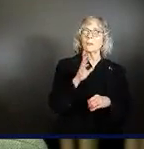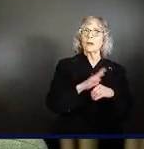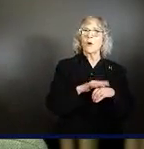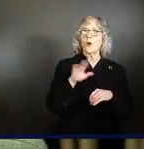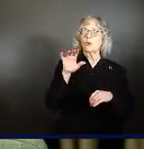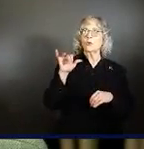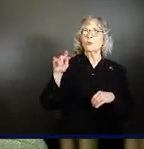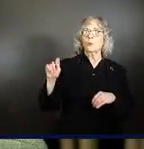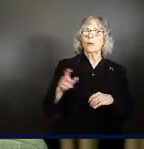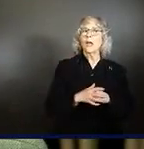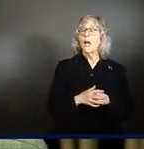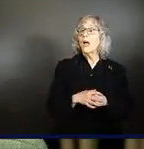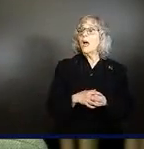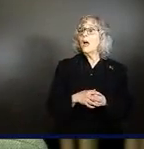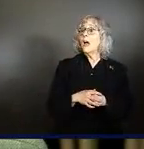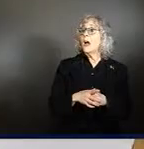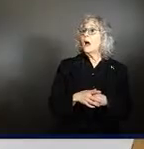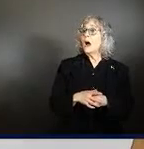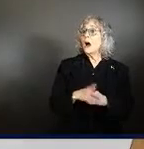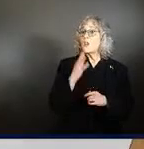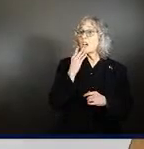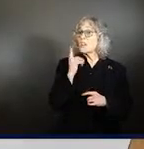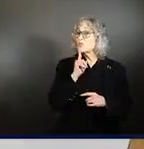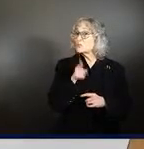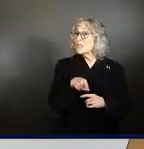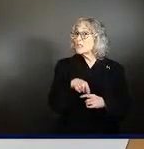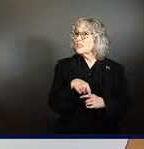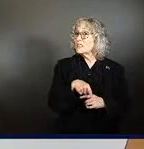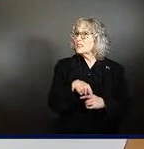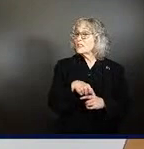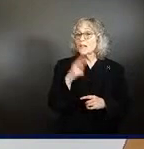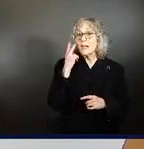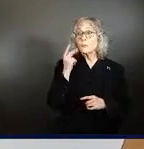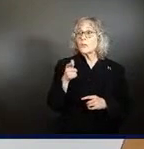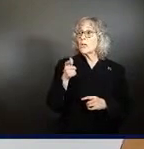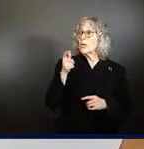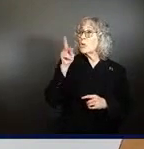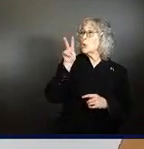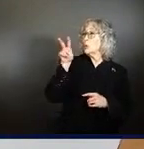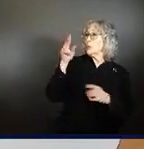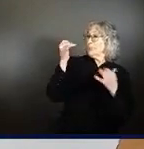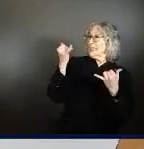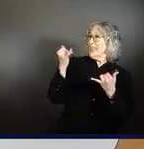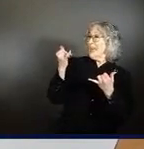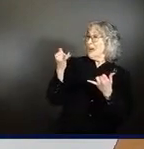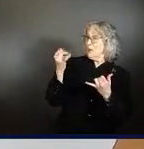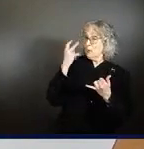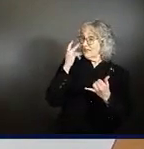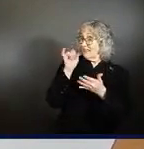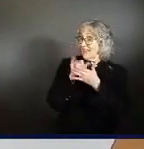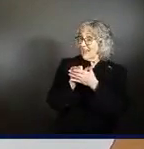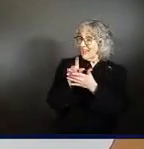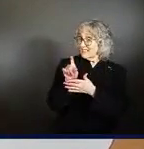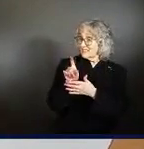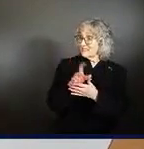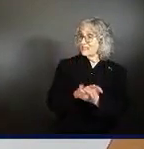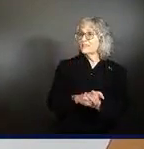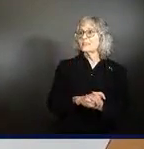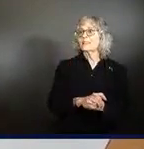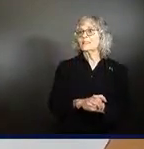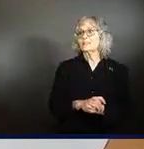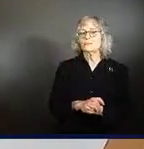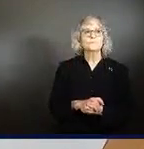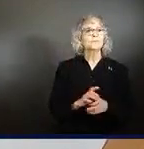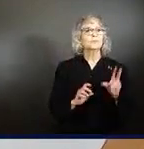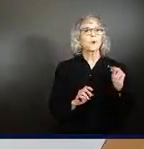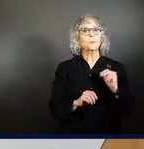asks, are the colors in the Webb images real? Basically, if we looked at them right now, is that what we would see?